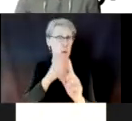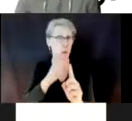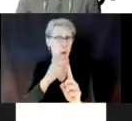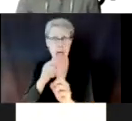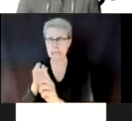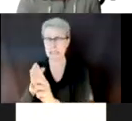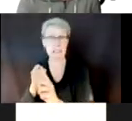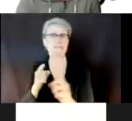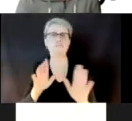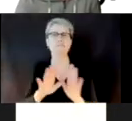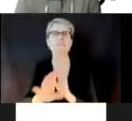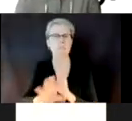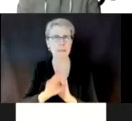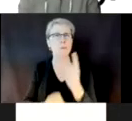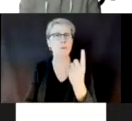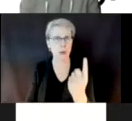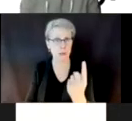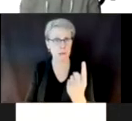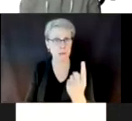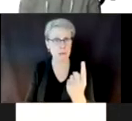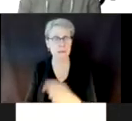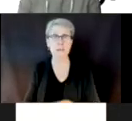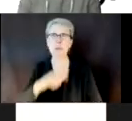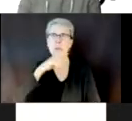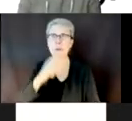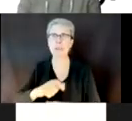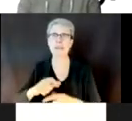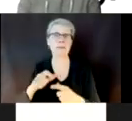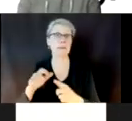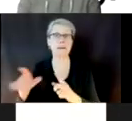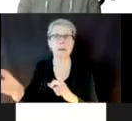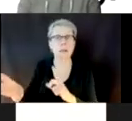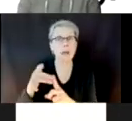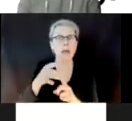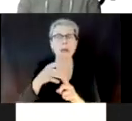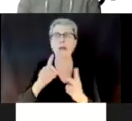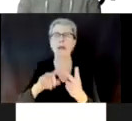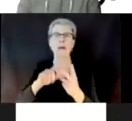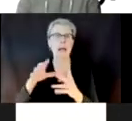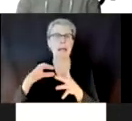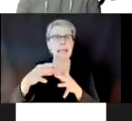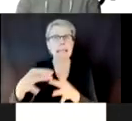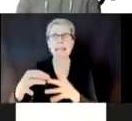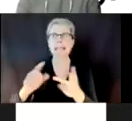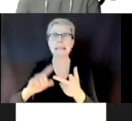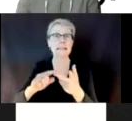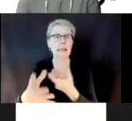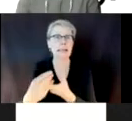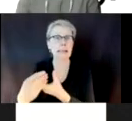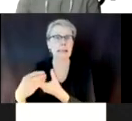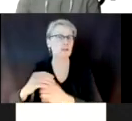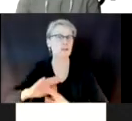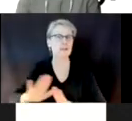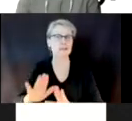don't need to generate traffic and leads and get your engagement up all at once. Start with the one thing that matters